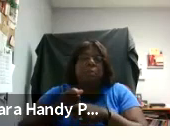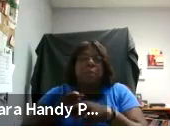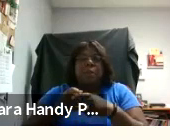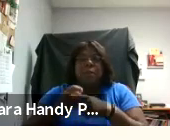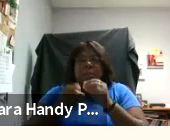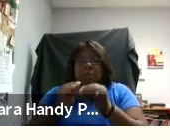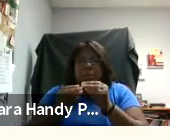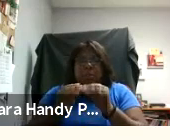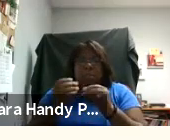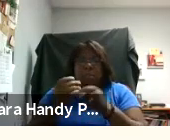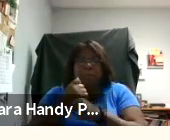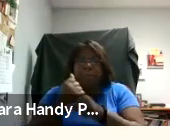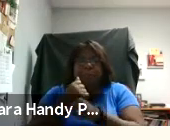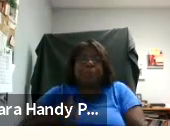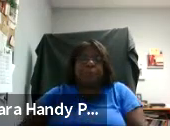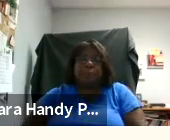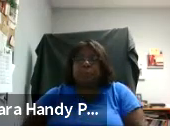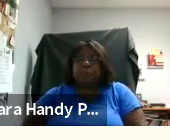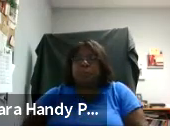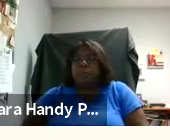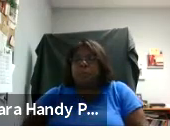statistics.